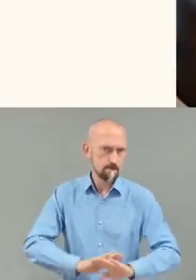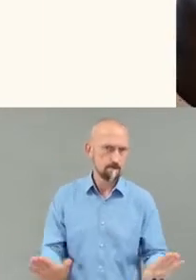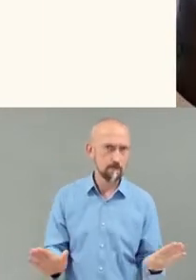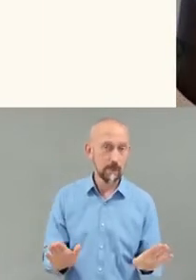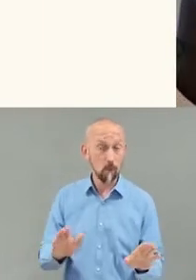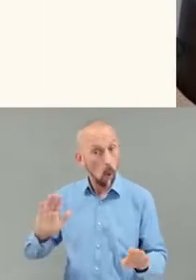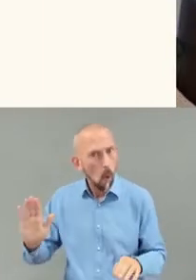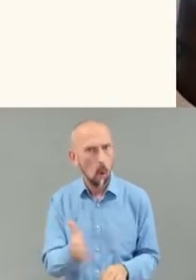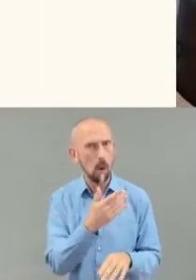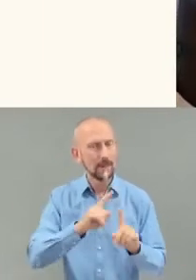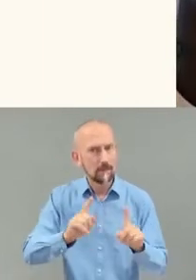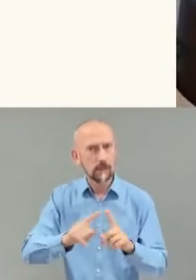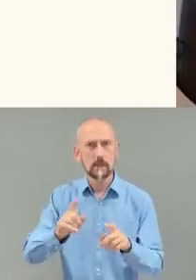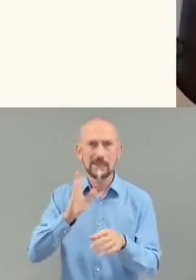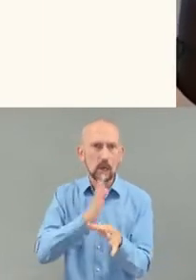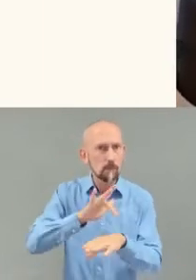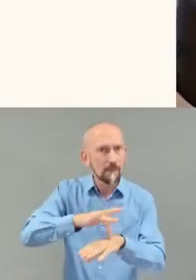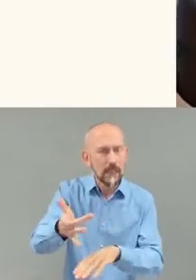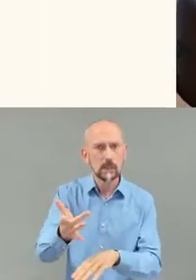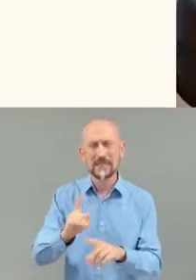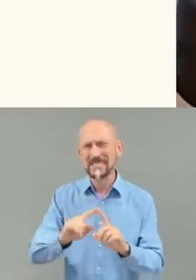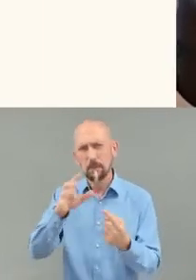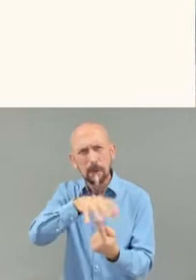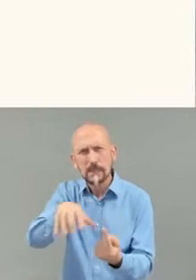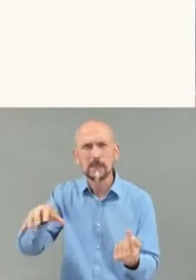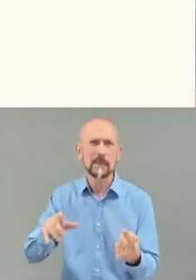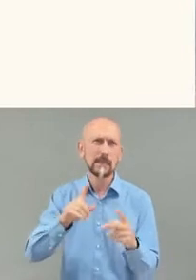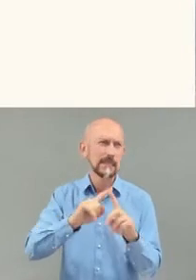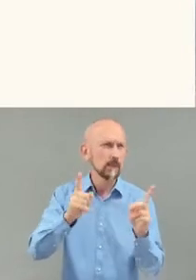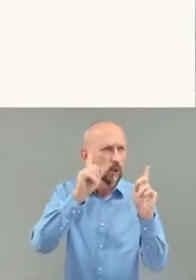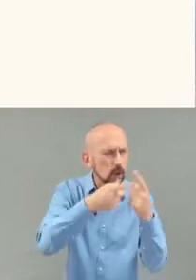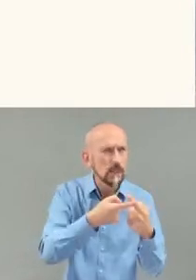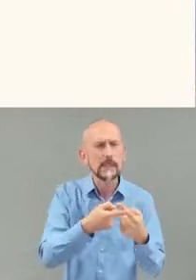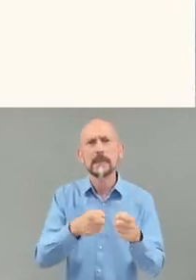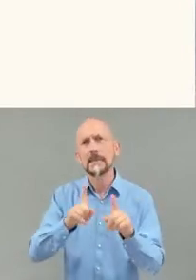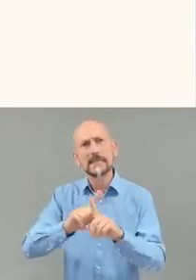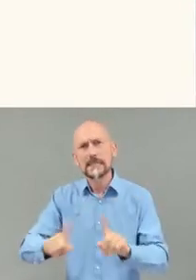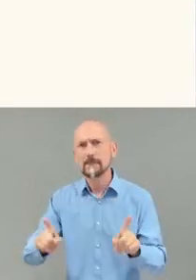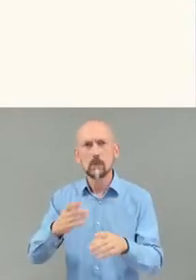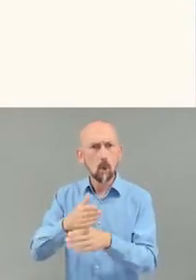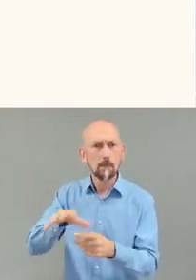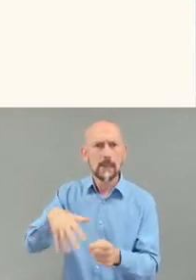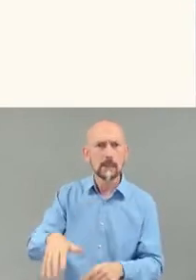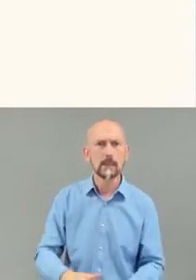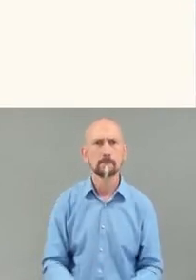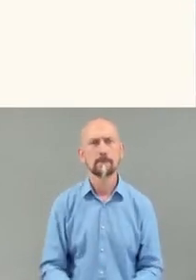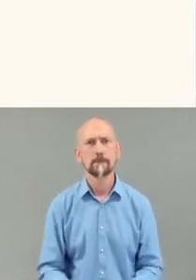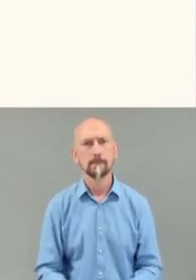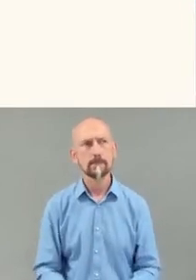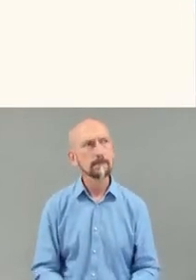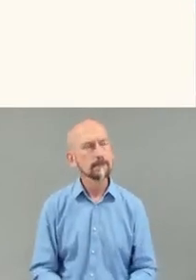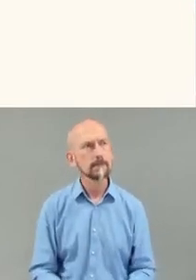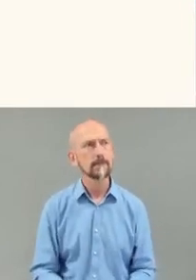settings and the different universities, in the different work areas. Less silence is the main thing. There was a research